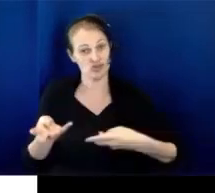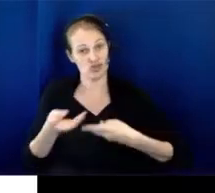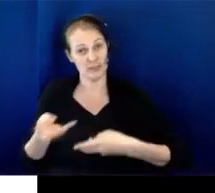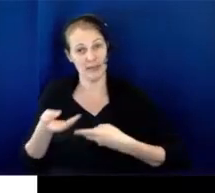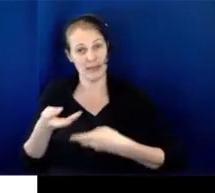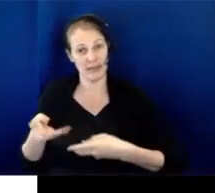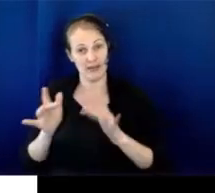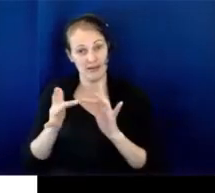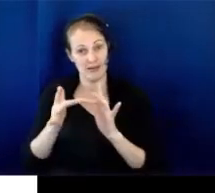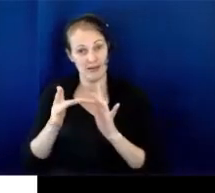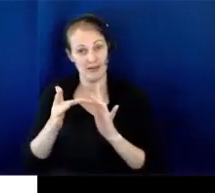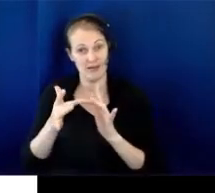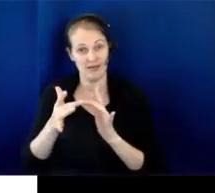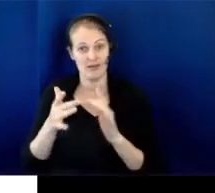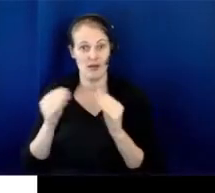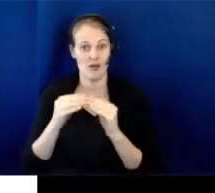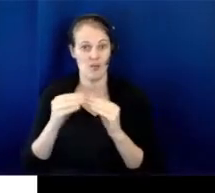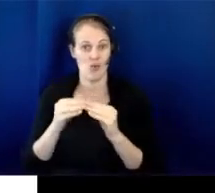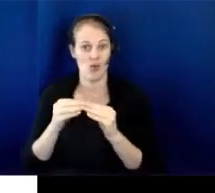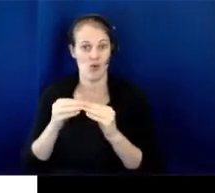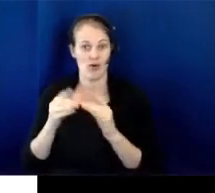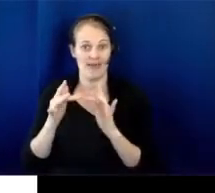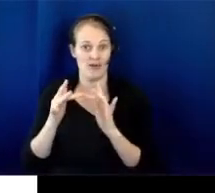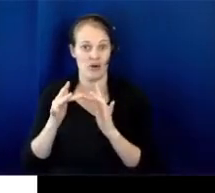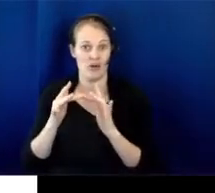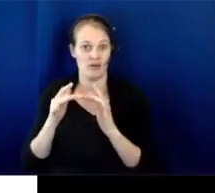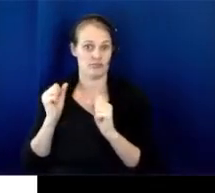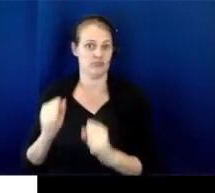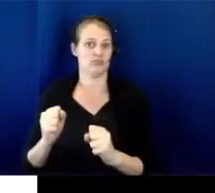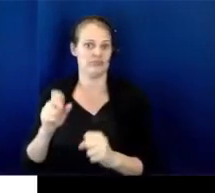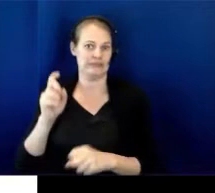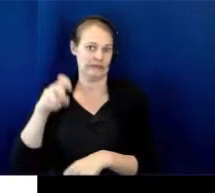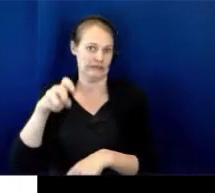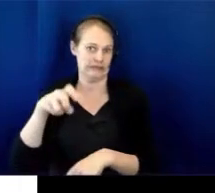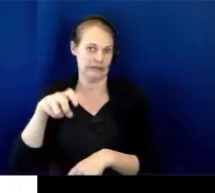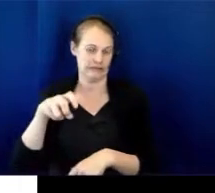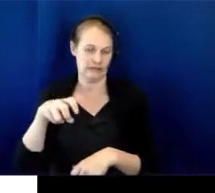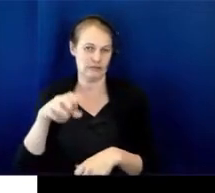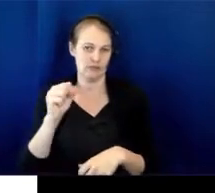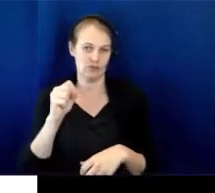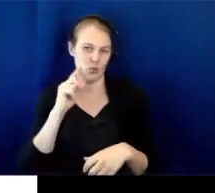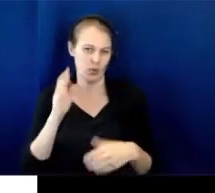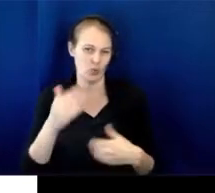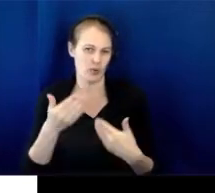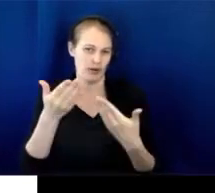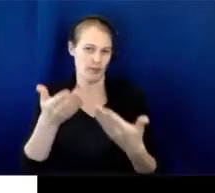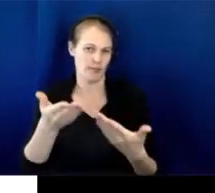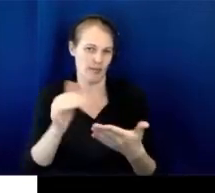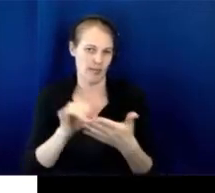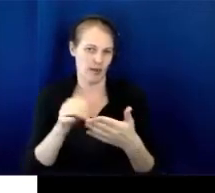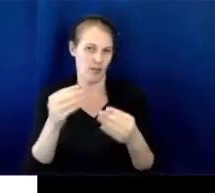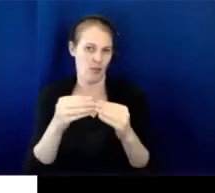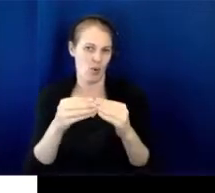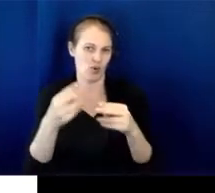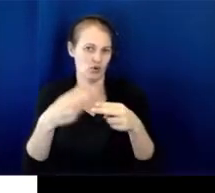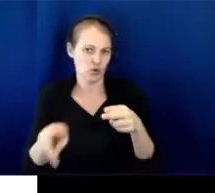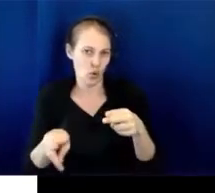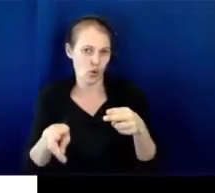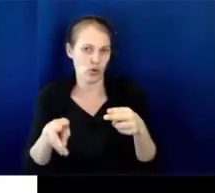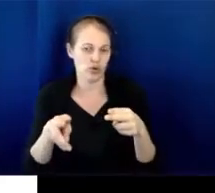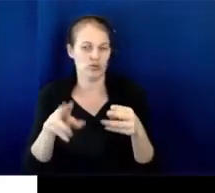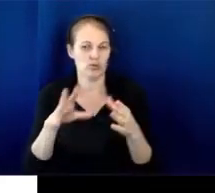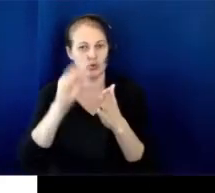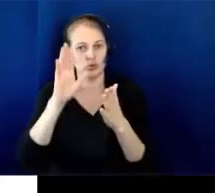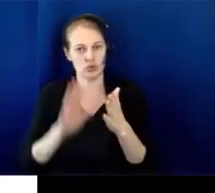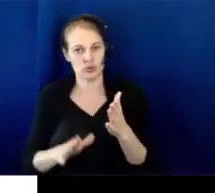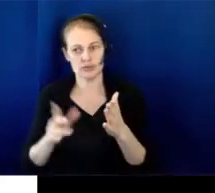a little bit more bandwidth to actually go through that. So that's one thing that we do recommend to kind of help students who may have